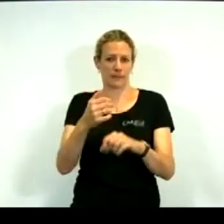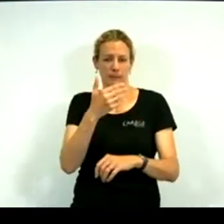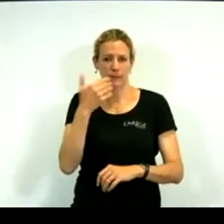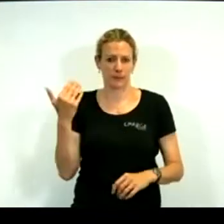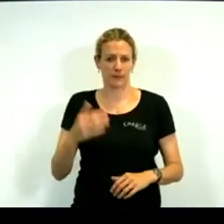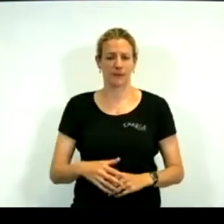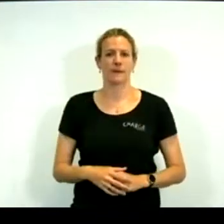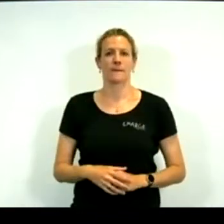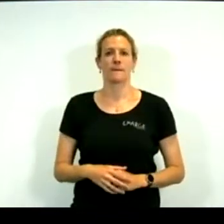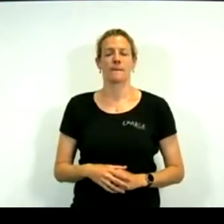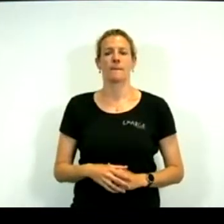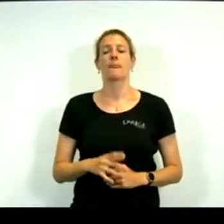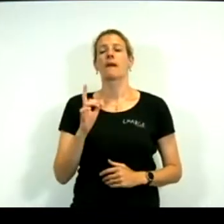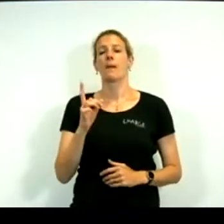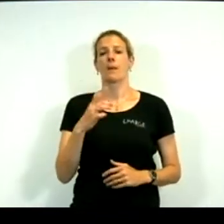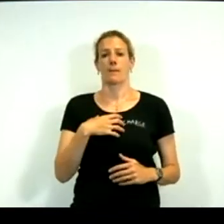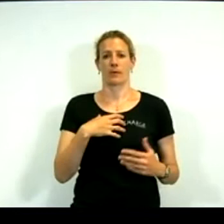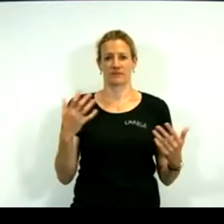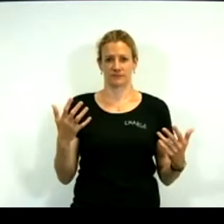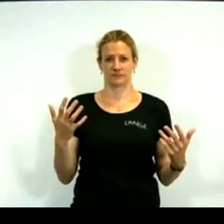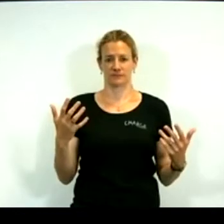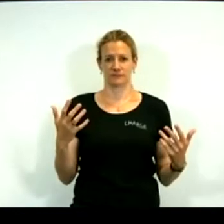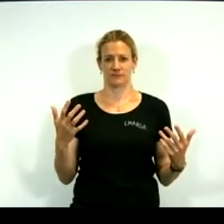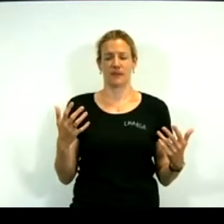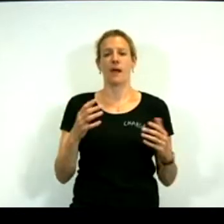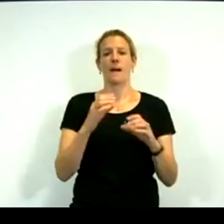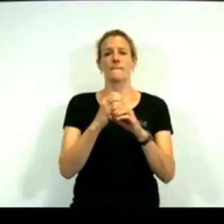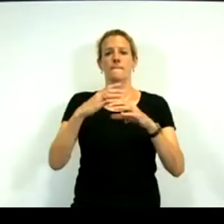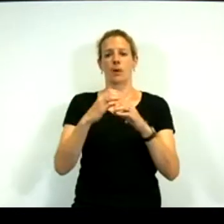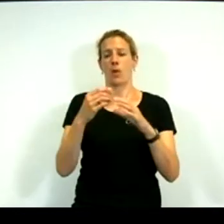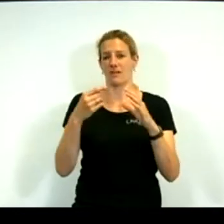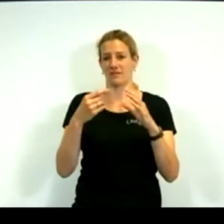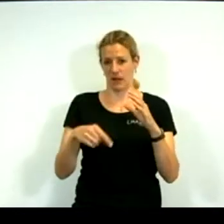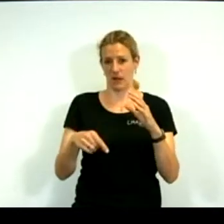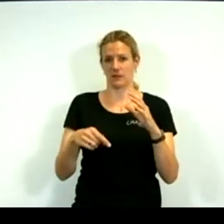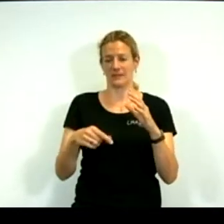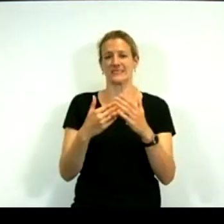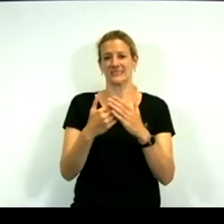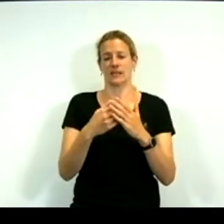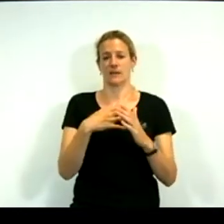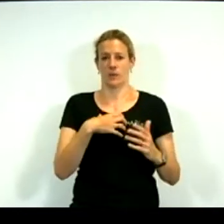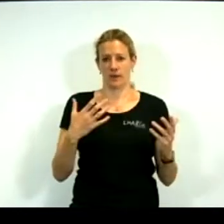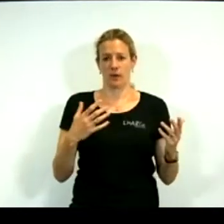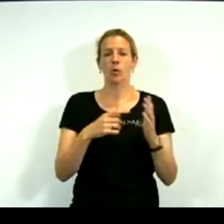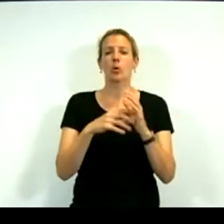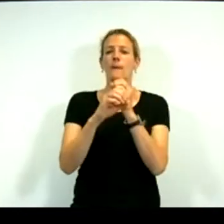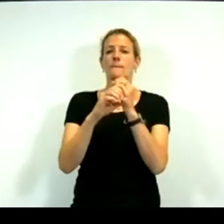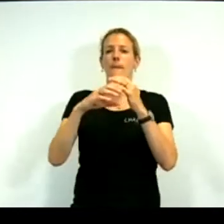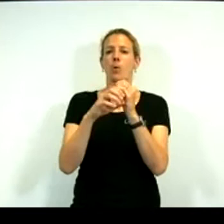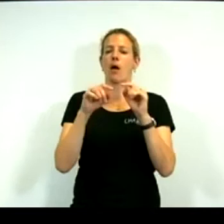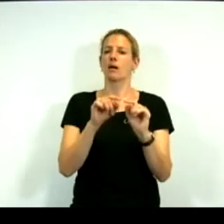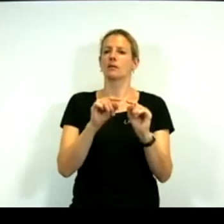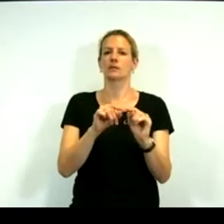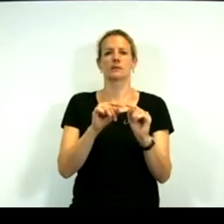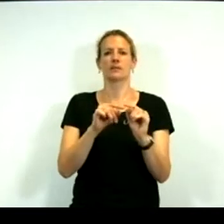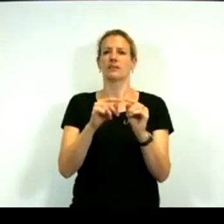the macula is missing, because it's the macula that gives you that focus of very fine visual